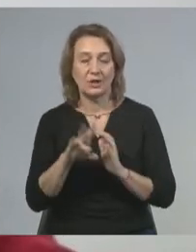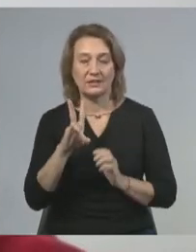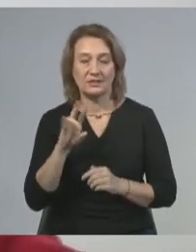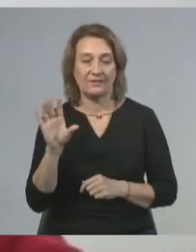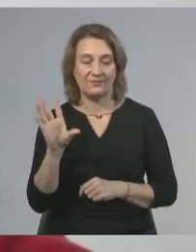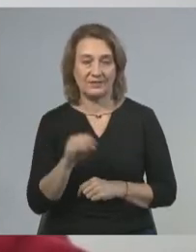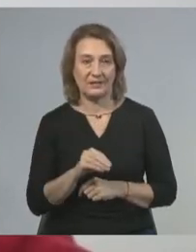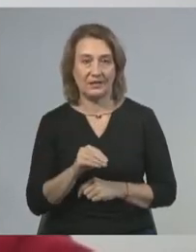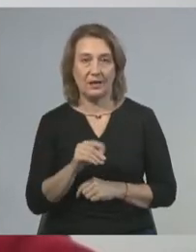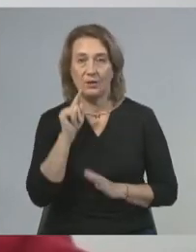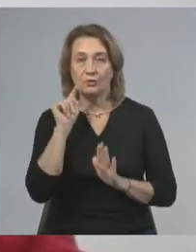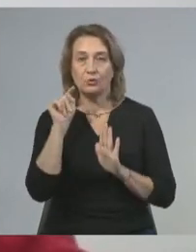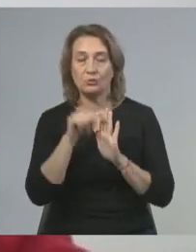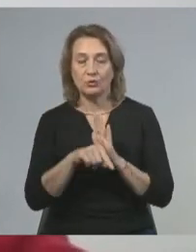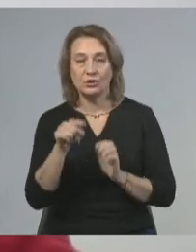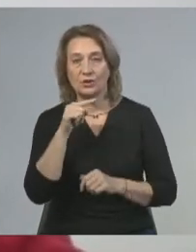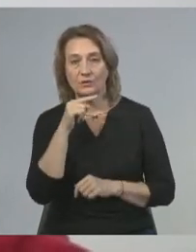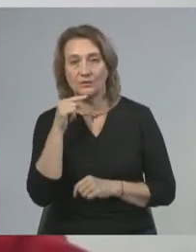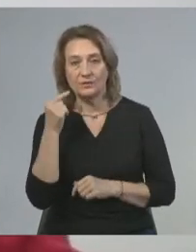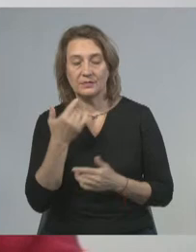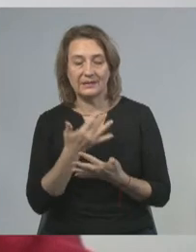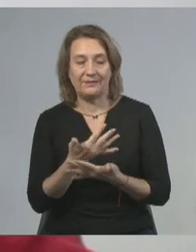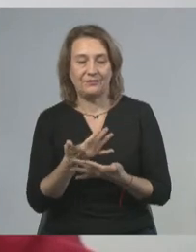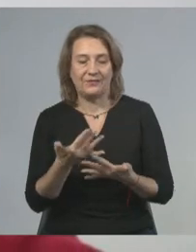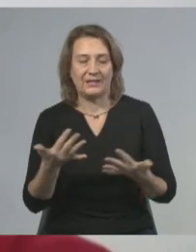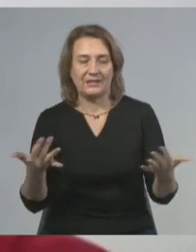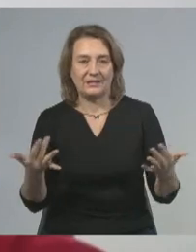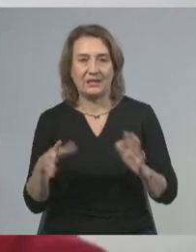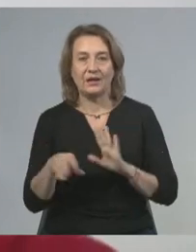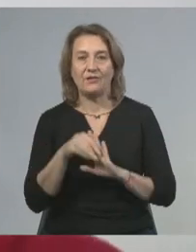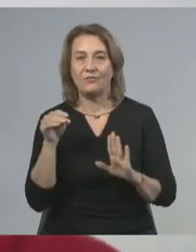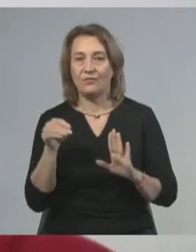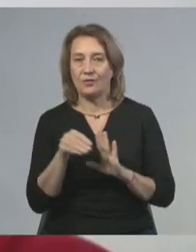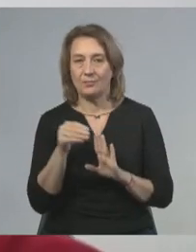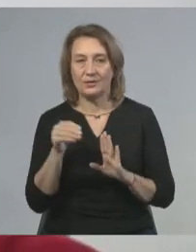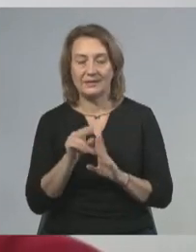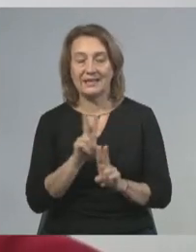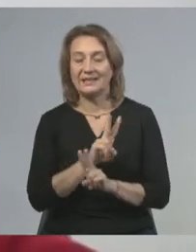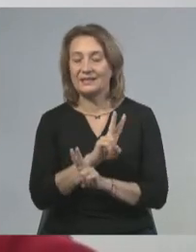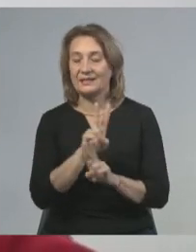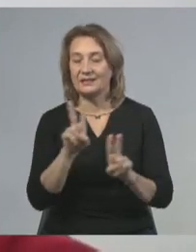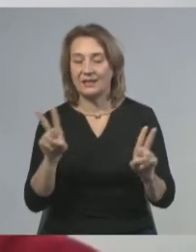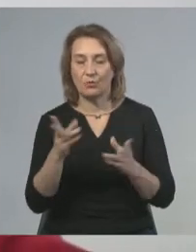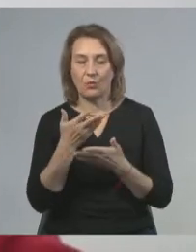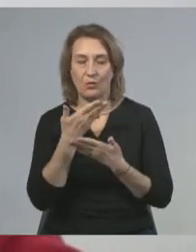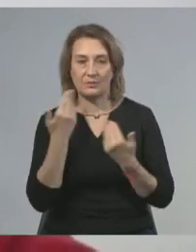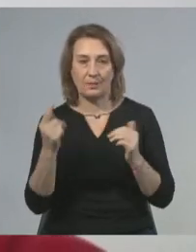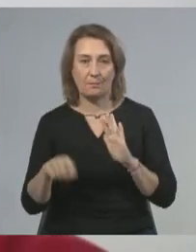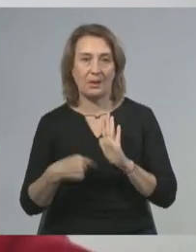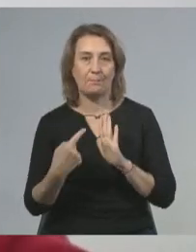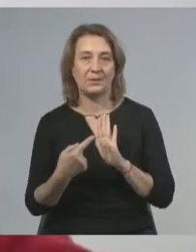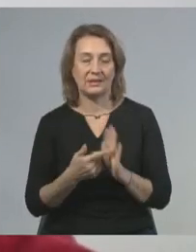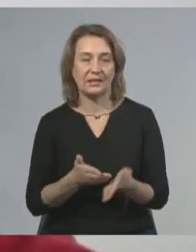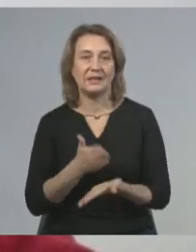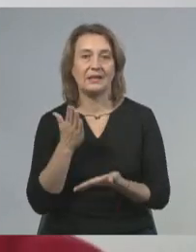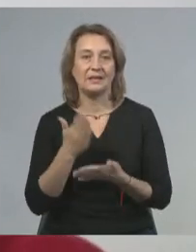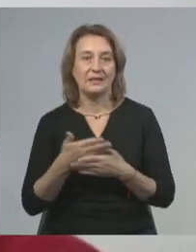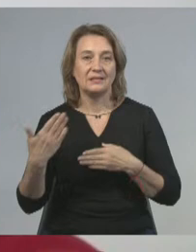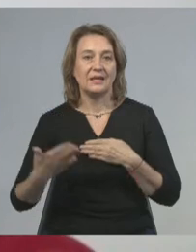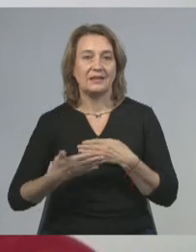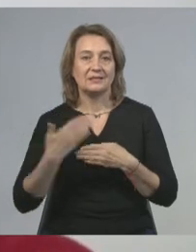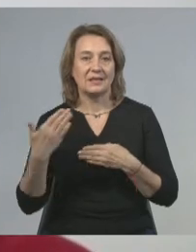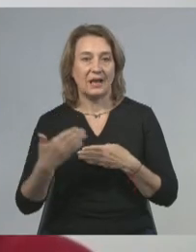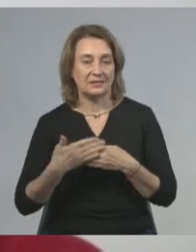i don't say that they interfere in other elections but it seems to me that the interference of